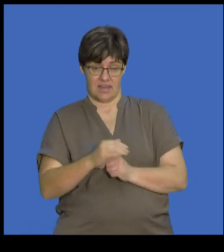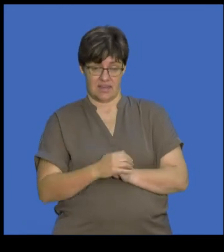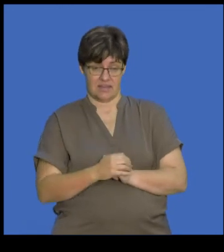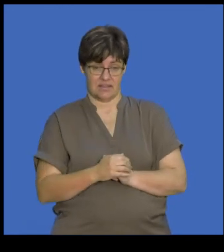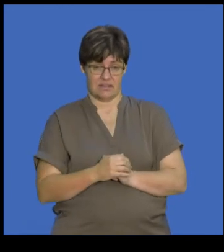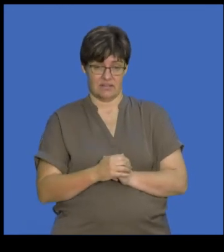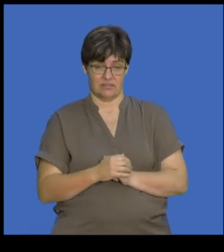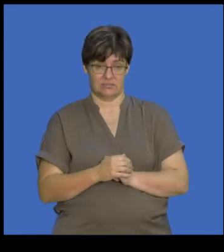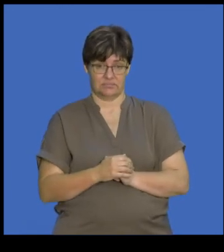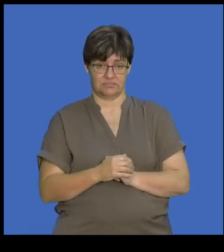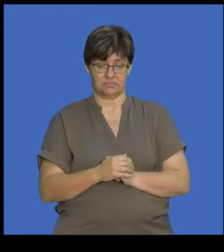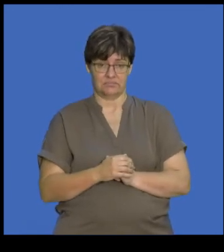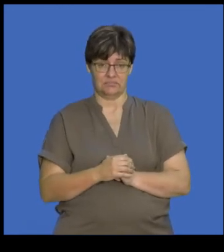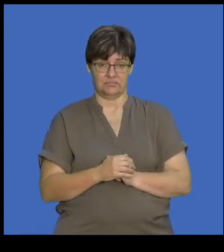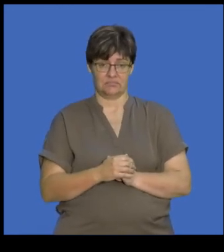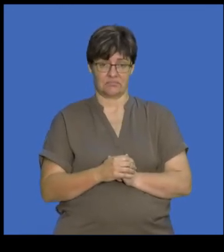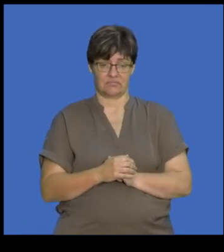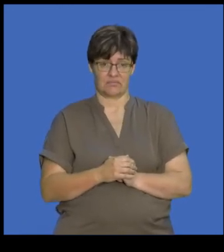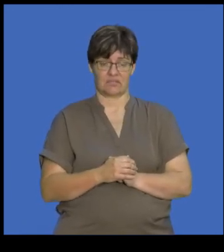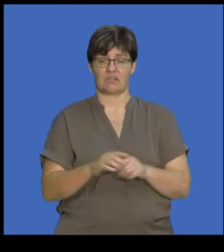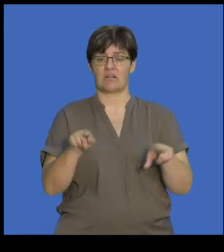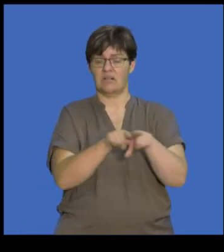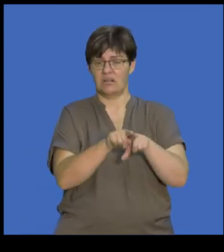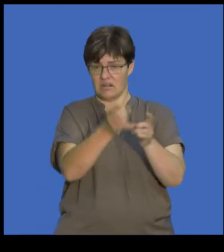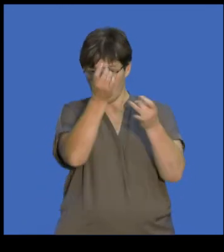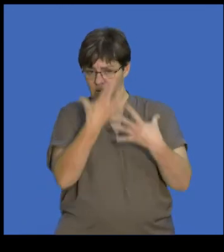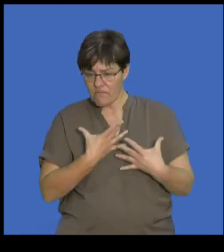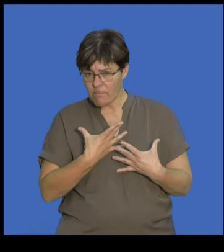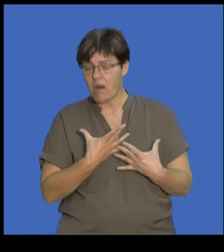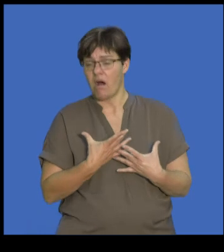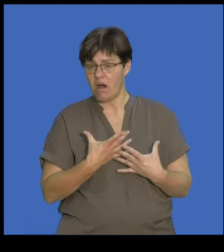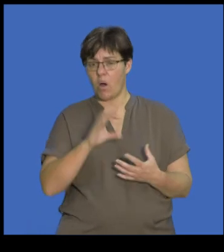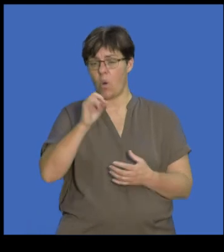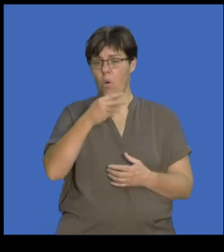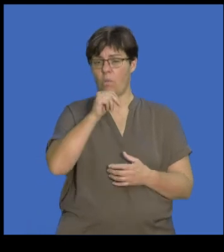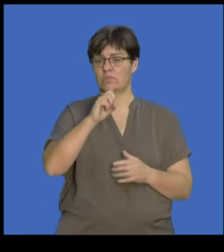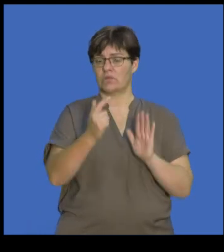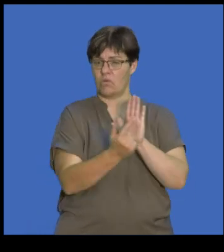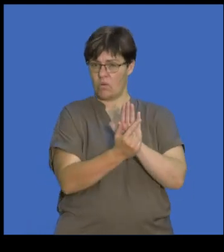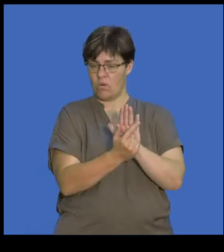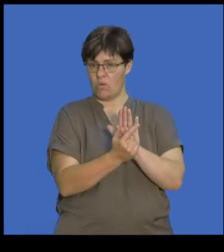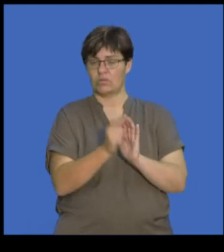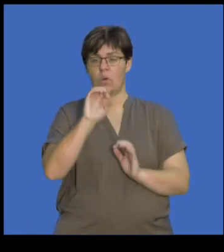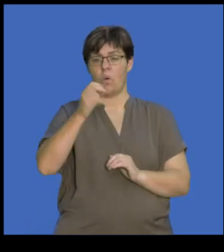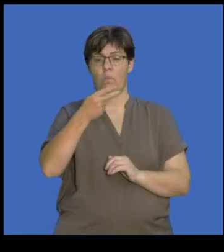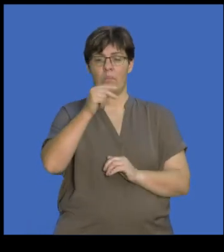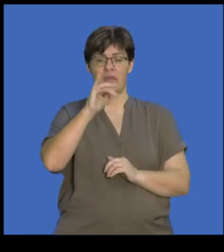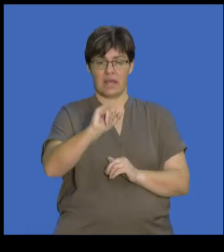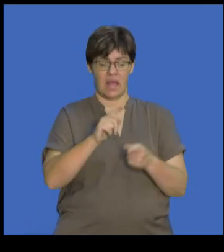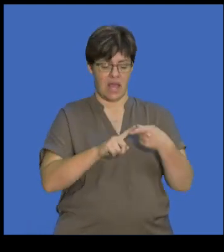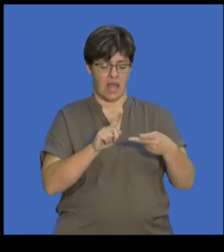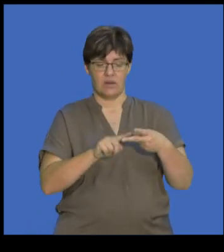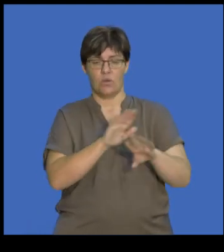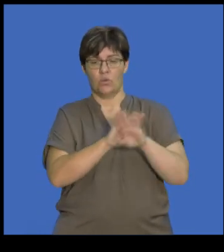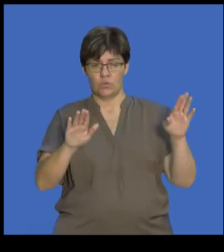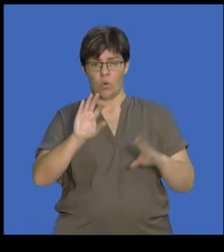now we have also said to ourselves that the Ohm's law talks about ohmic as well as non-ohmic